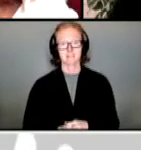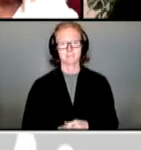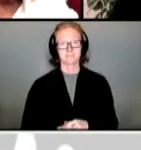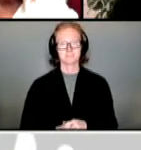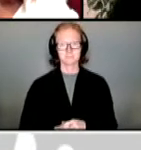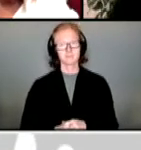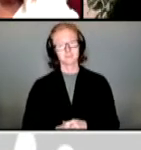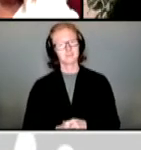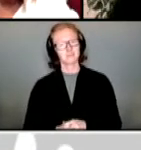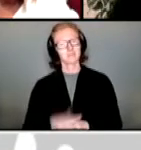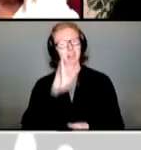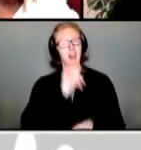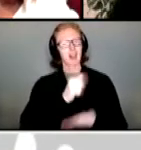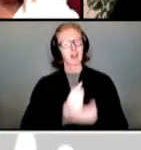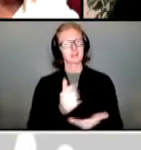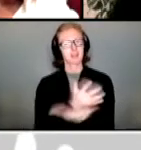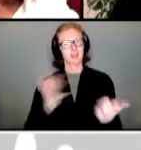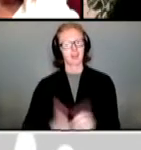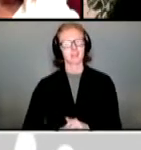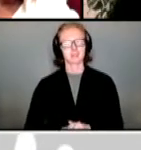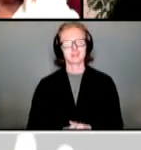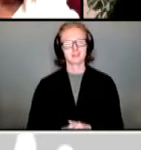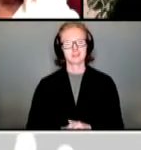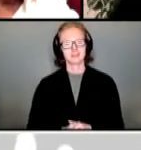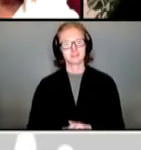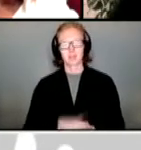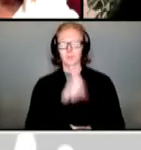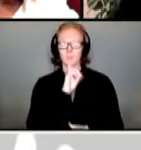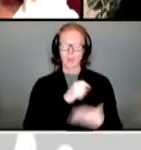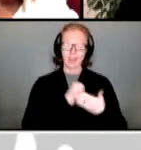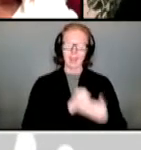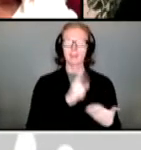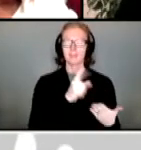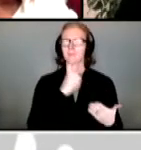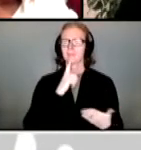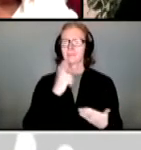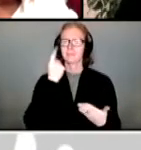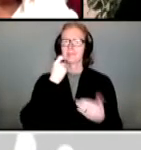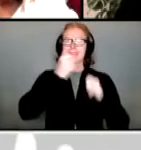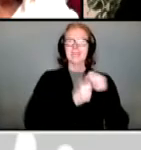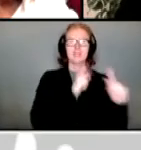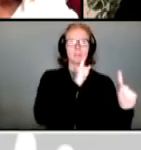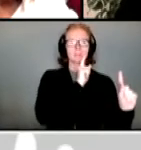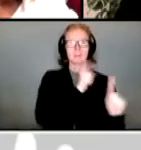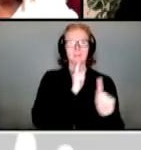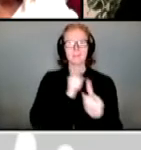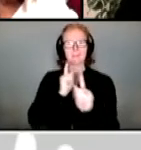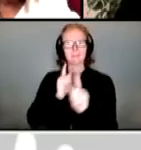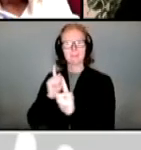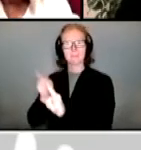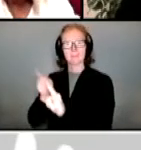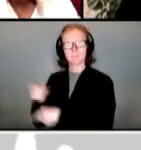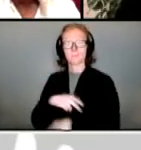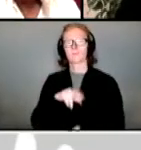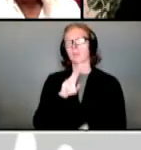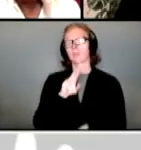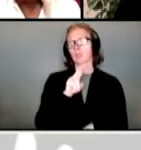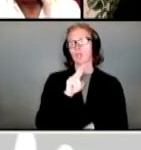It's really helpful to understand, for example, which points the union